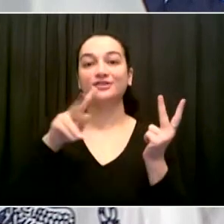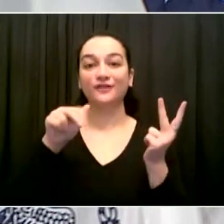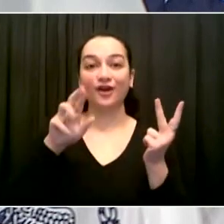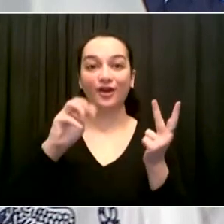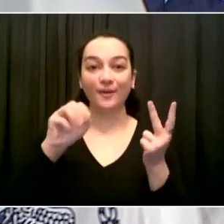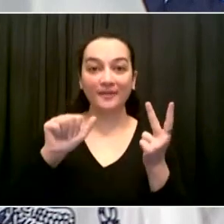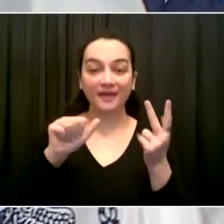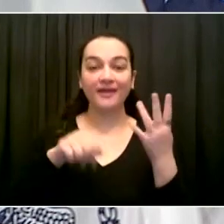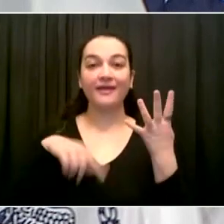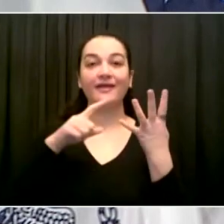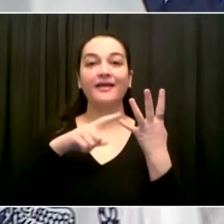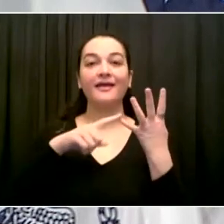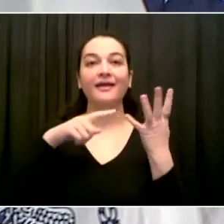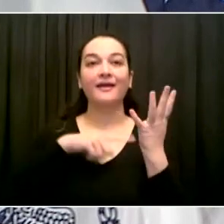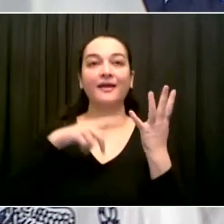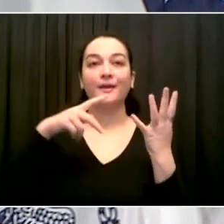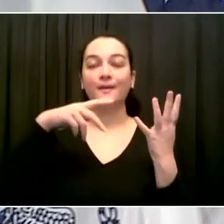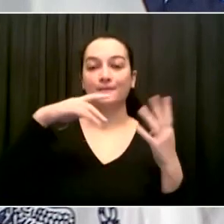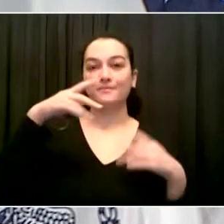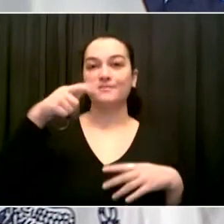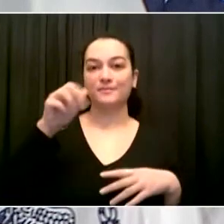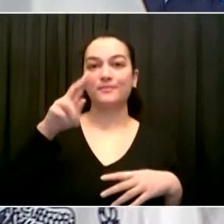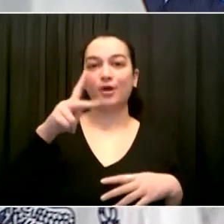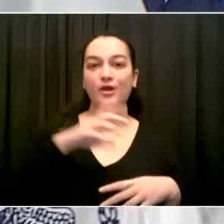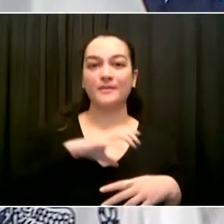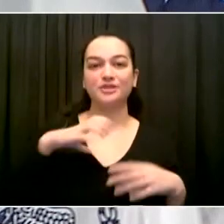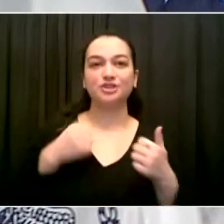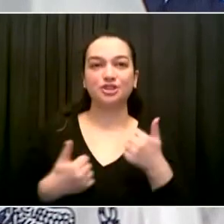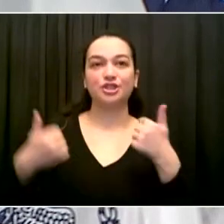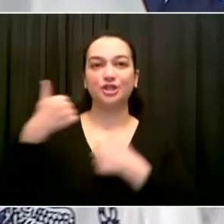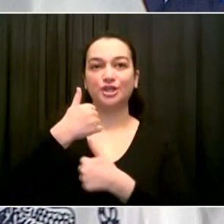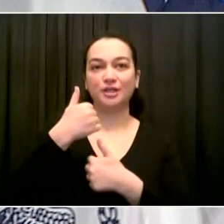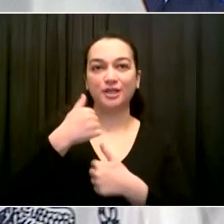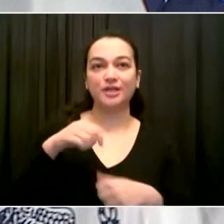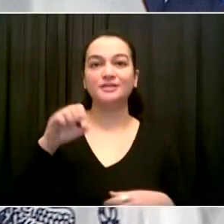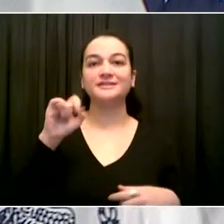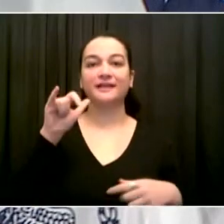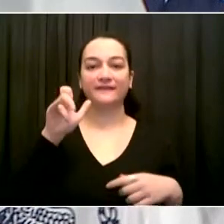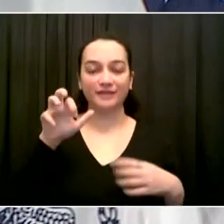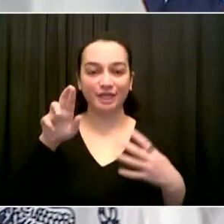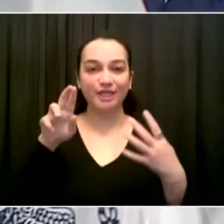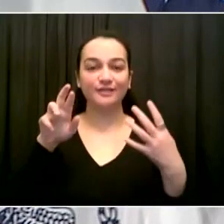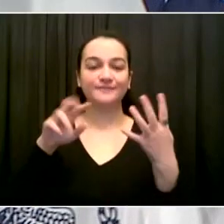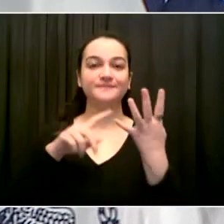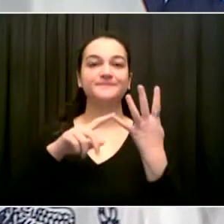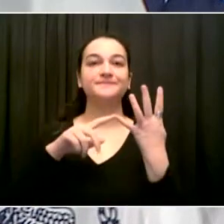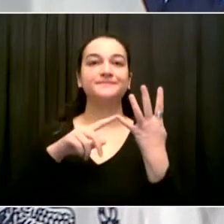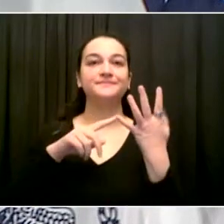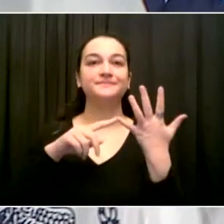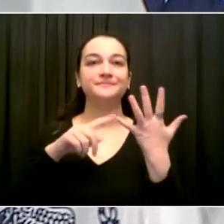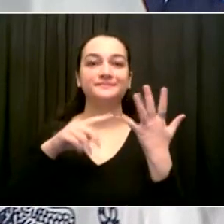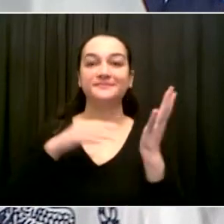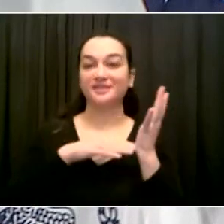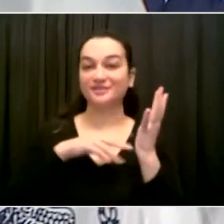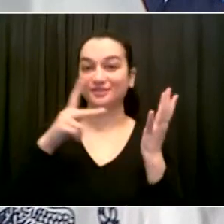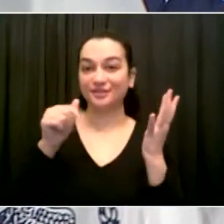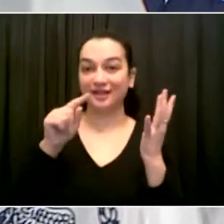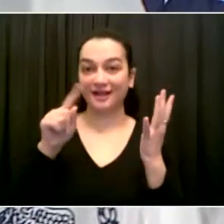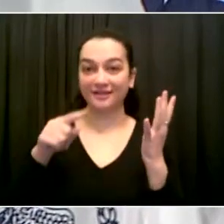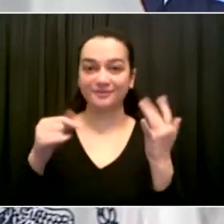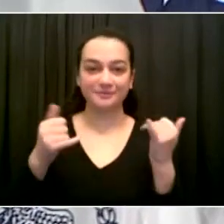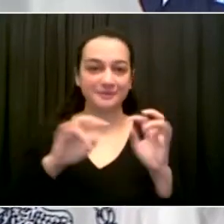and Health and Hospital CEO Dr. Mitchell Katz. With that, we'll go to Juliet from 1010 Wins.